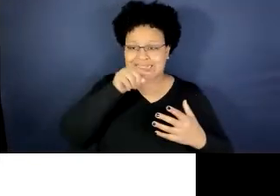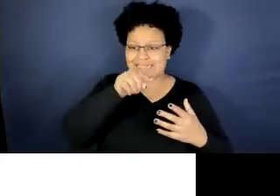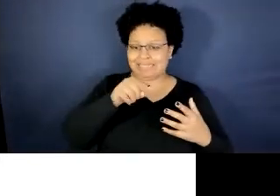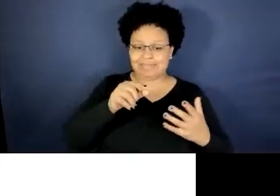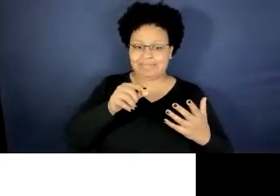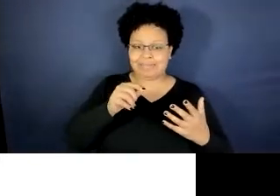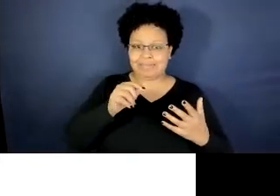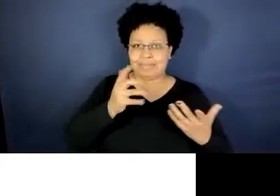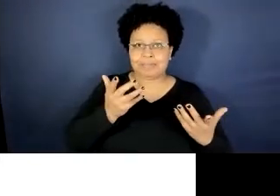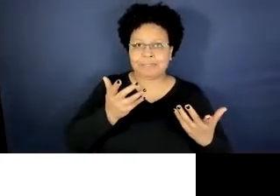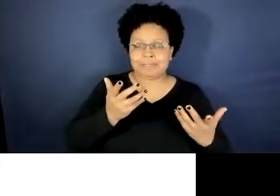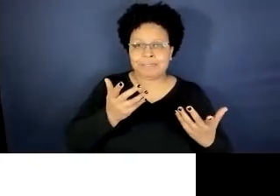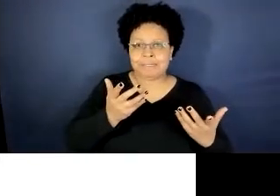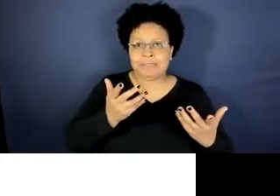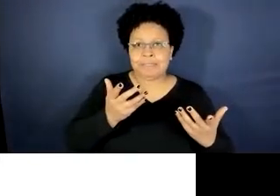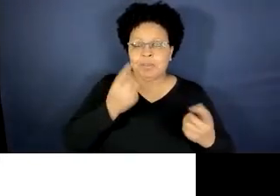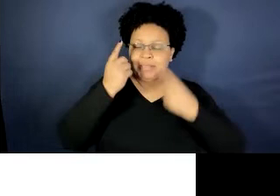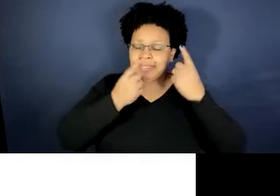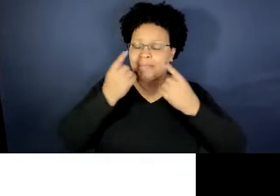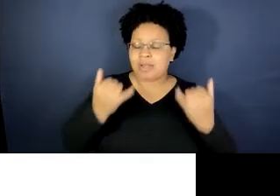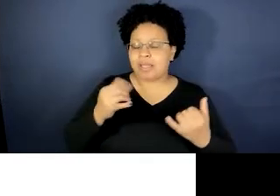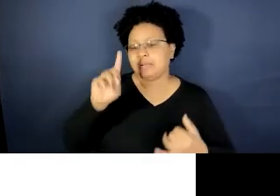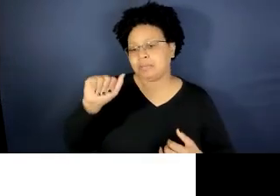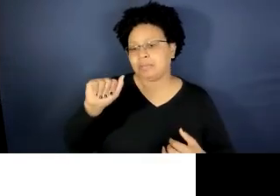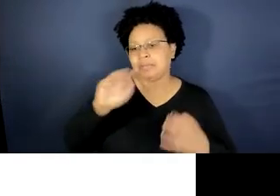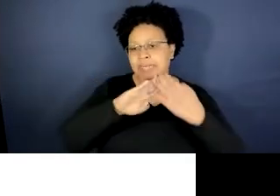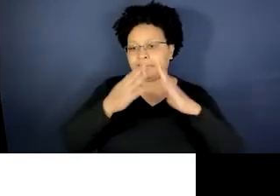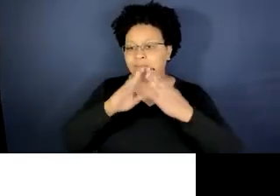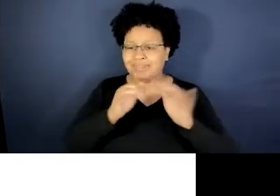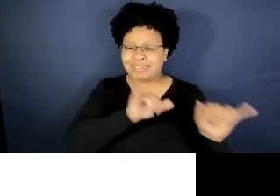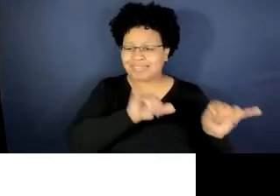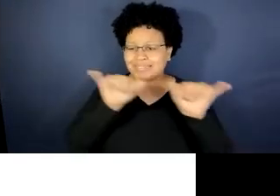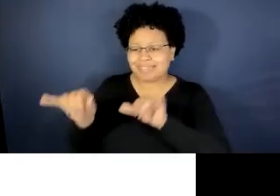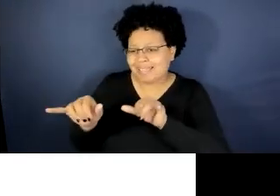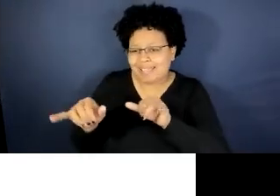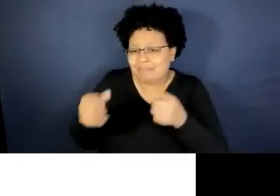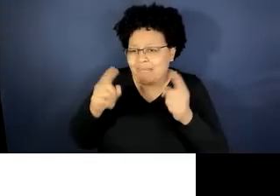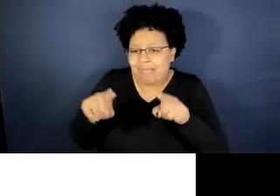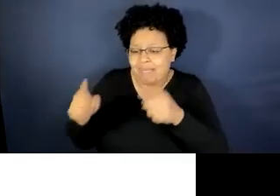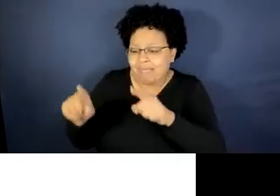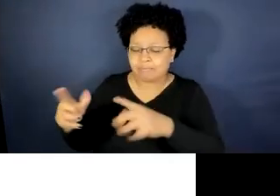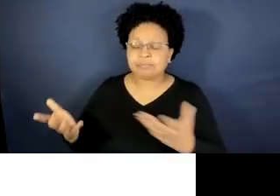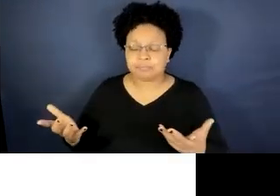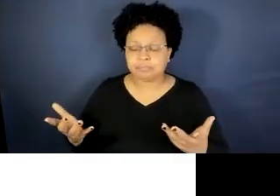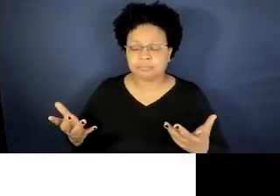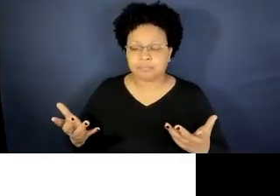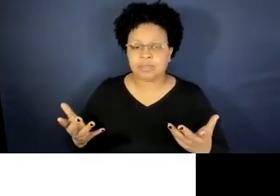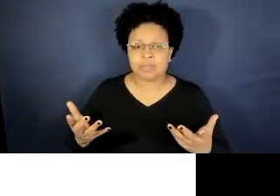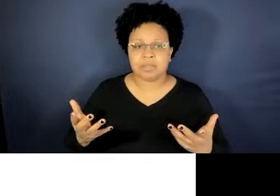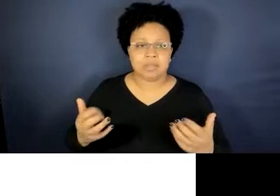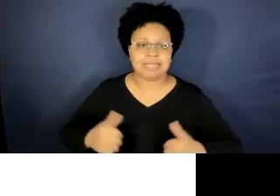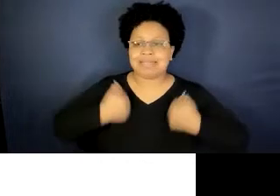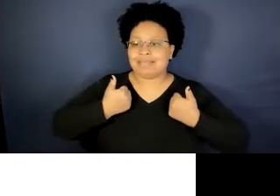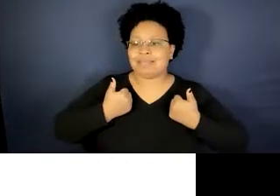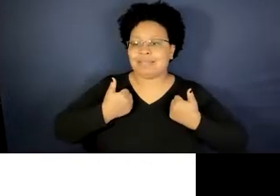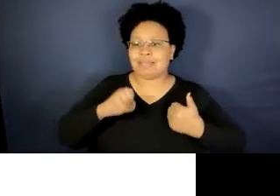unlike even with the disability community. The same thing happens. The existence, in